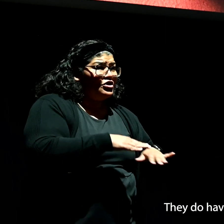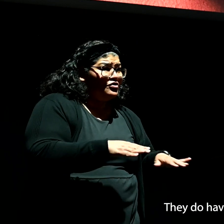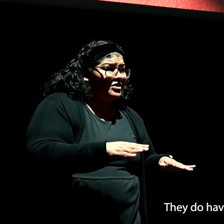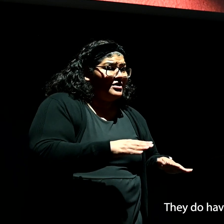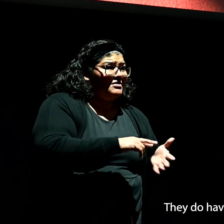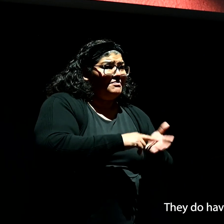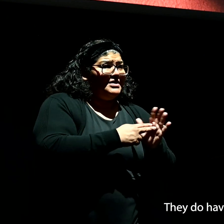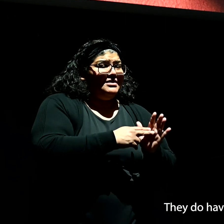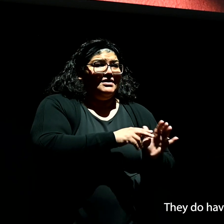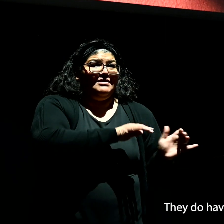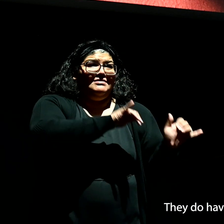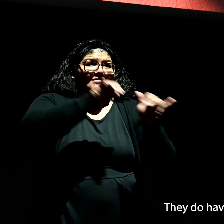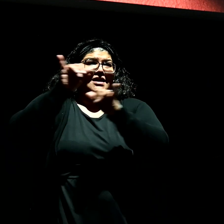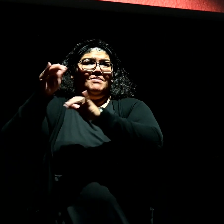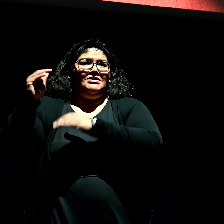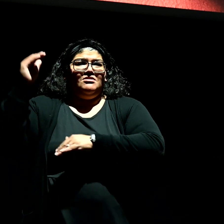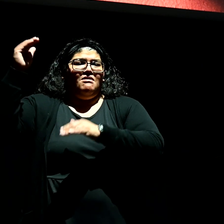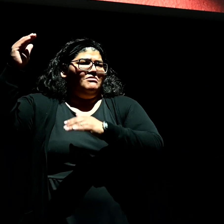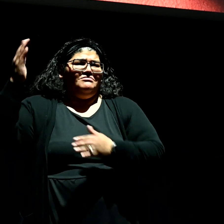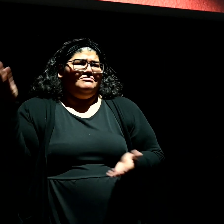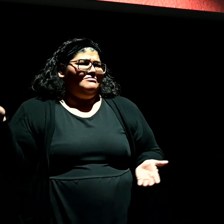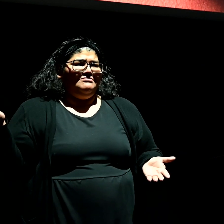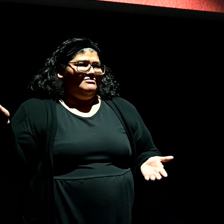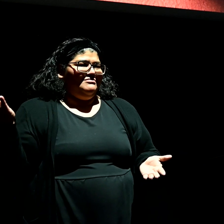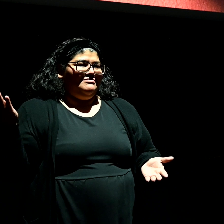different needs.